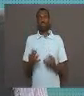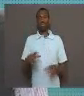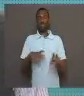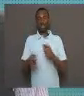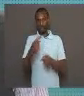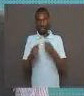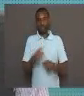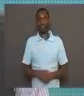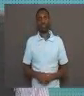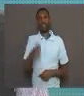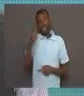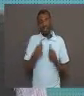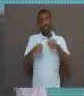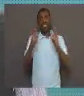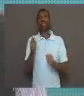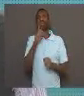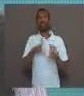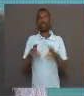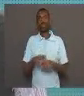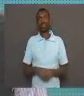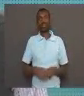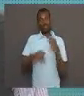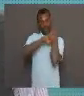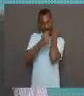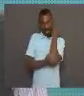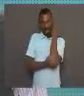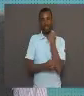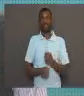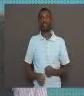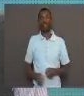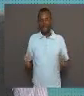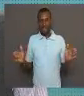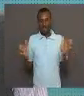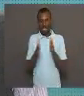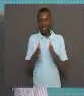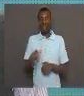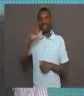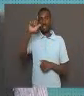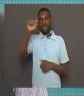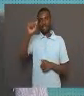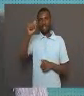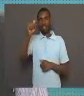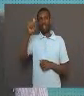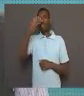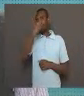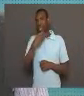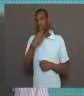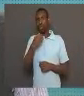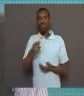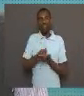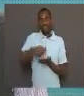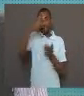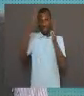This experiment has established the specific latent heat of